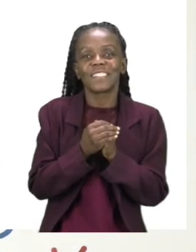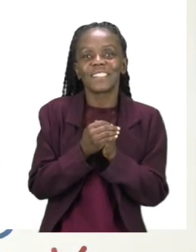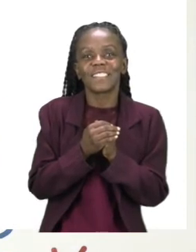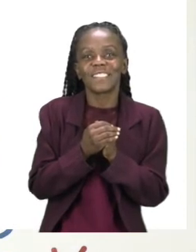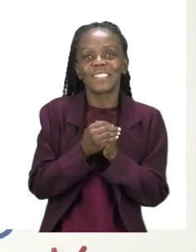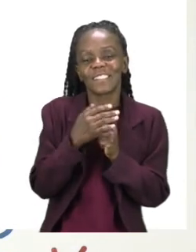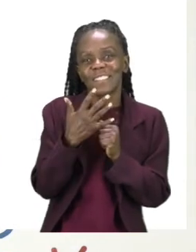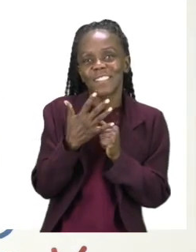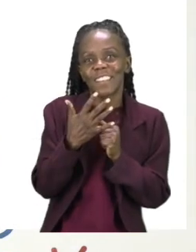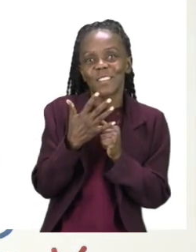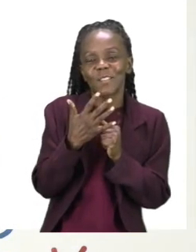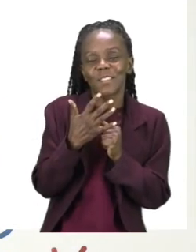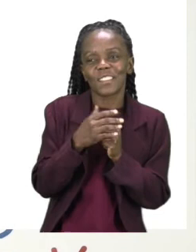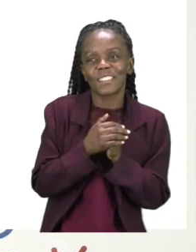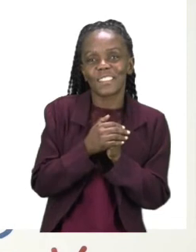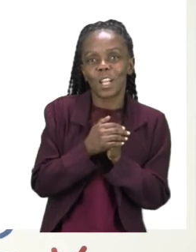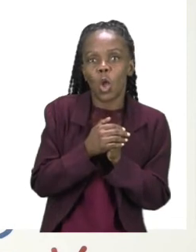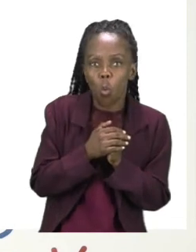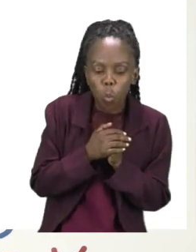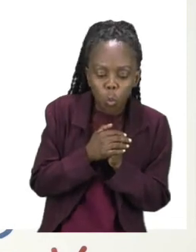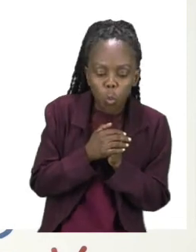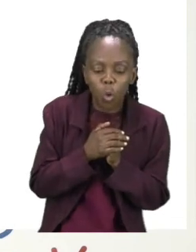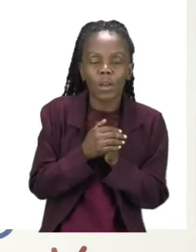yay! 5,